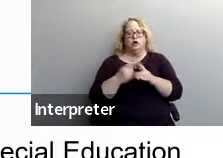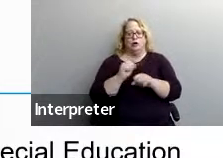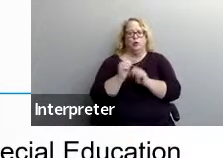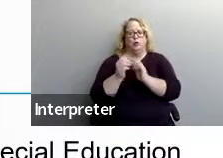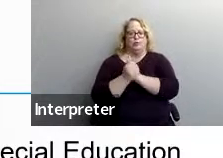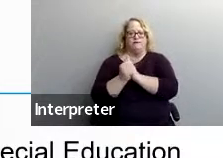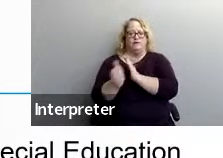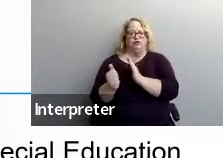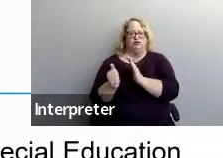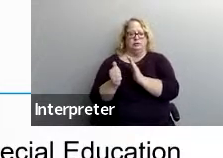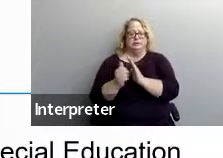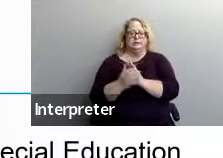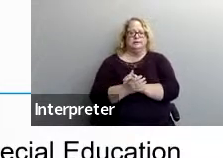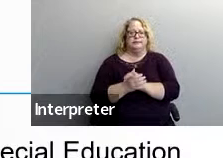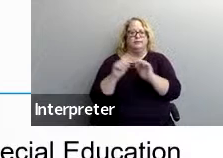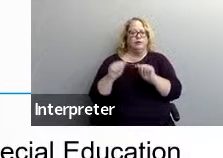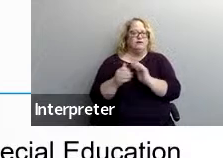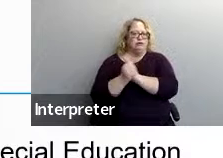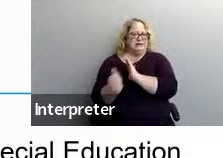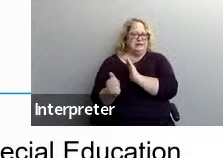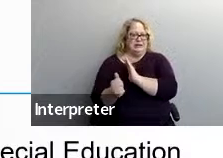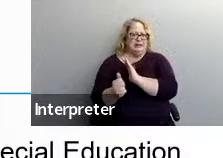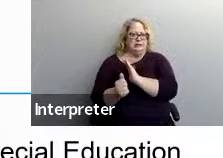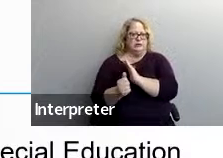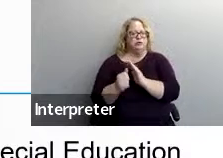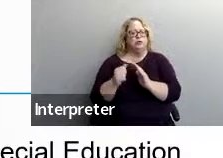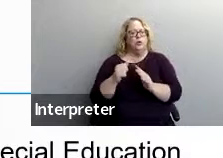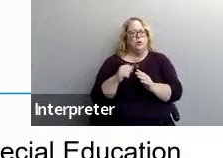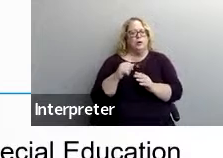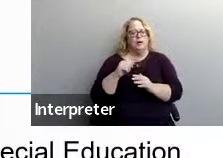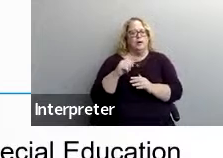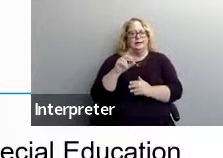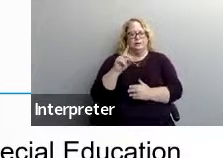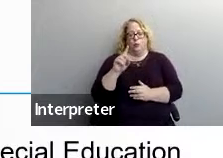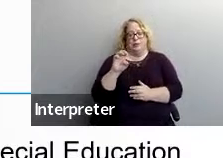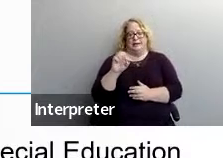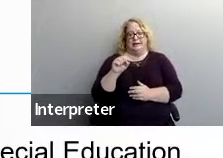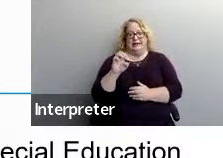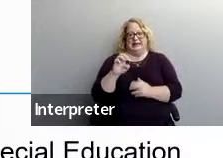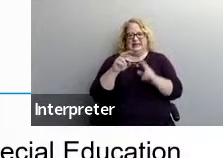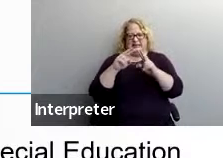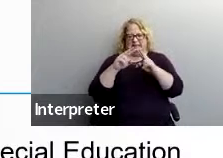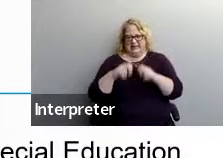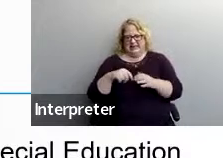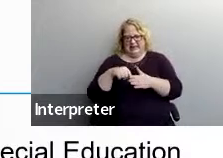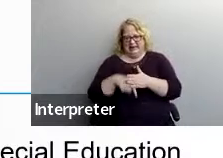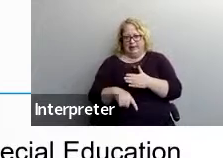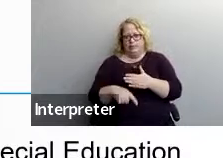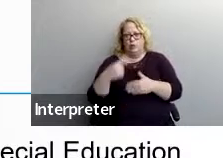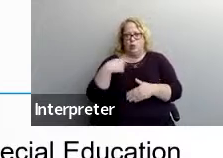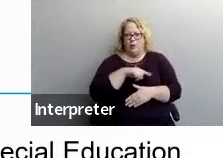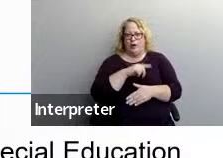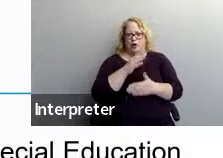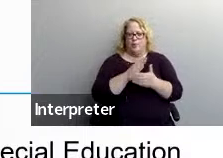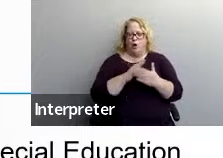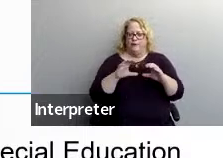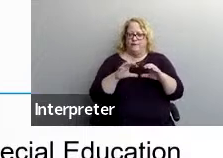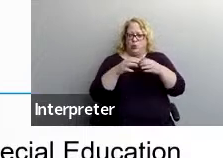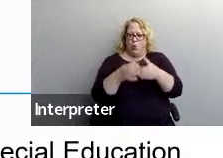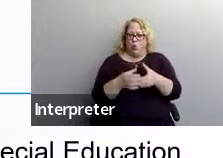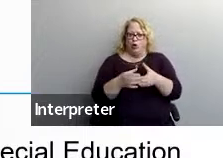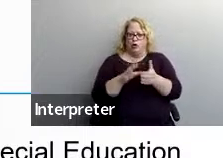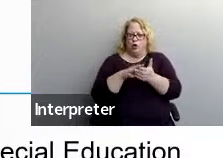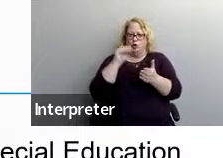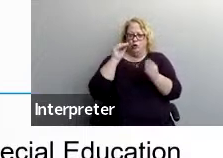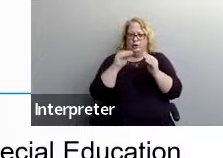the competency-based learning that DESE is digging deeper into, and we are actually a part of a cohort learning